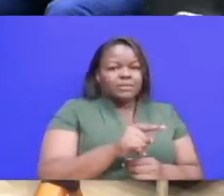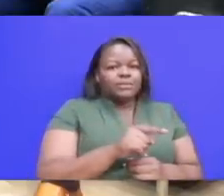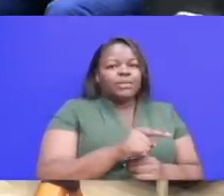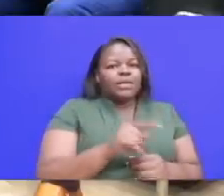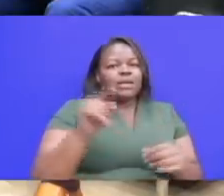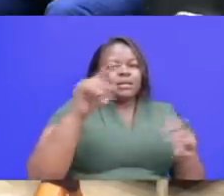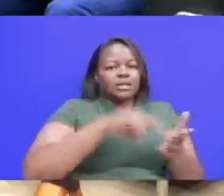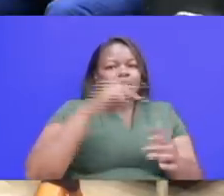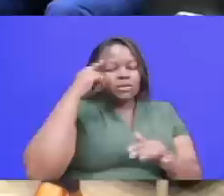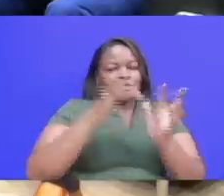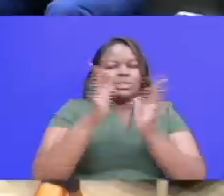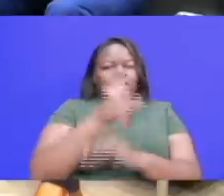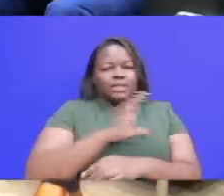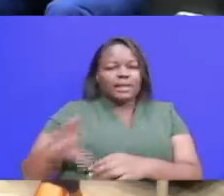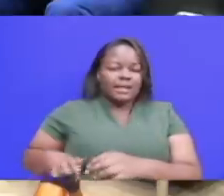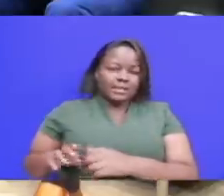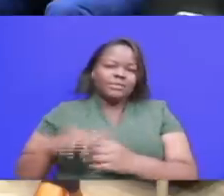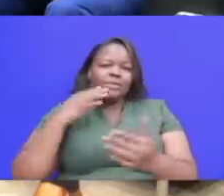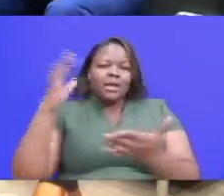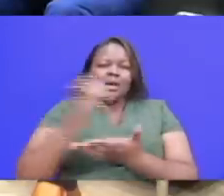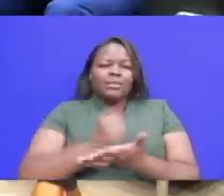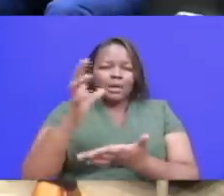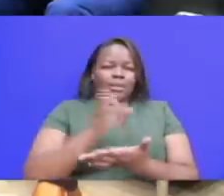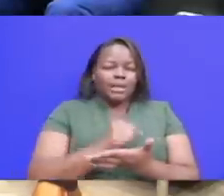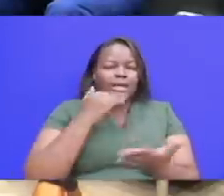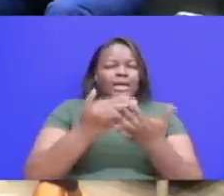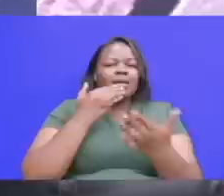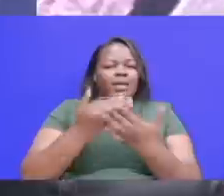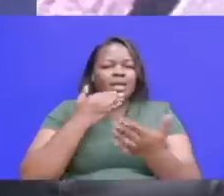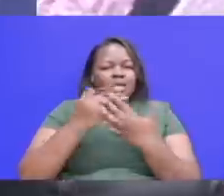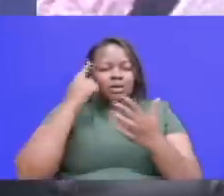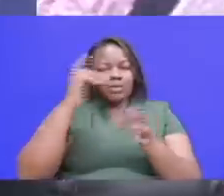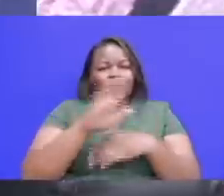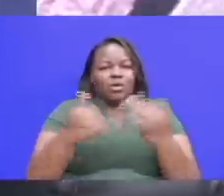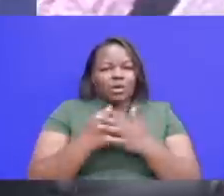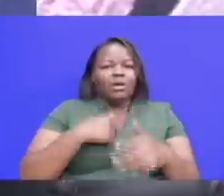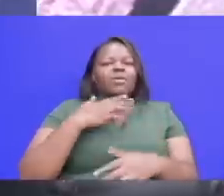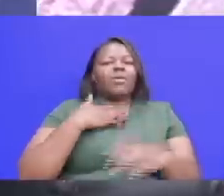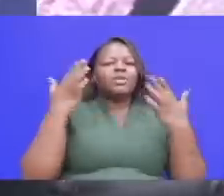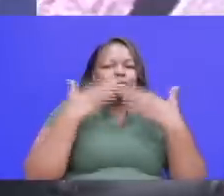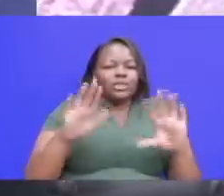for Jesus Christ. Yeah. Amen, amen. Amen. Thank you so much. Thank you so much for the wonderful inputs. I'll finish by saying this.